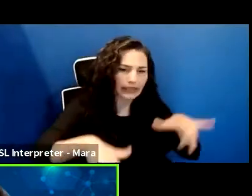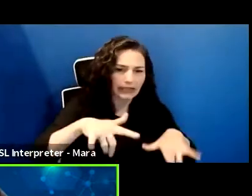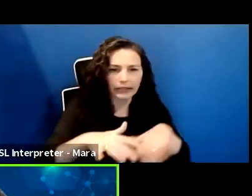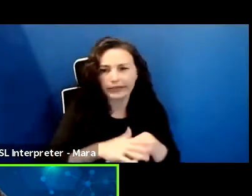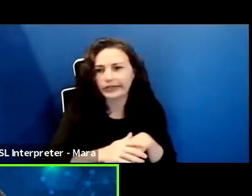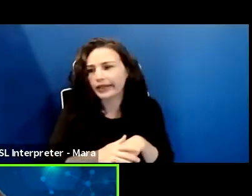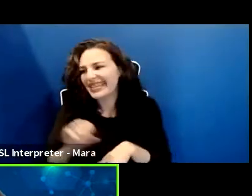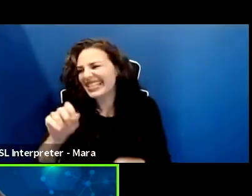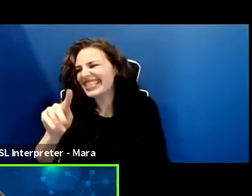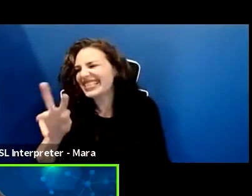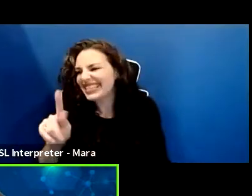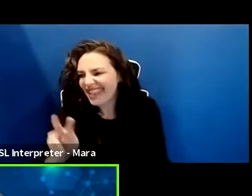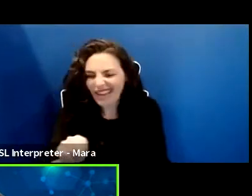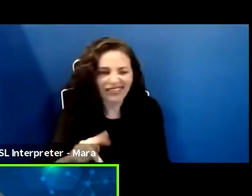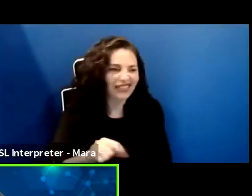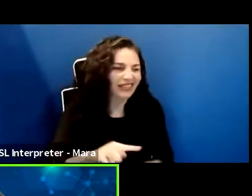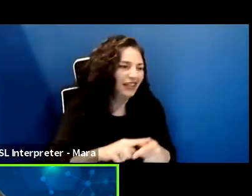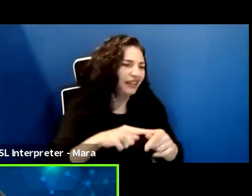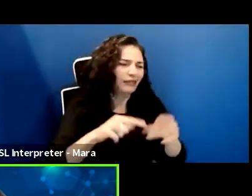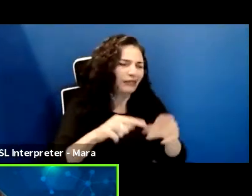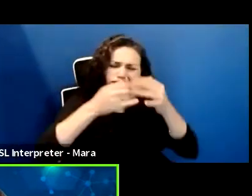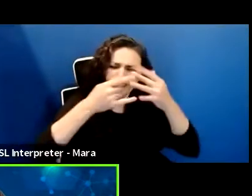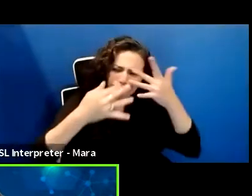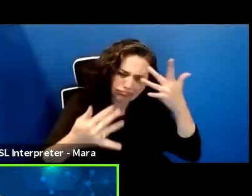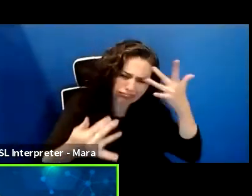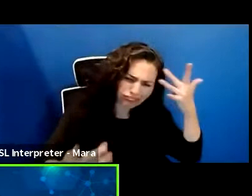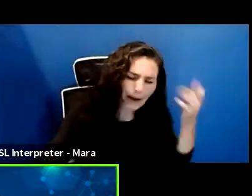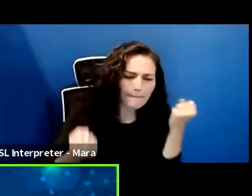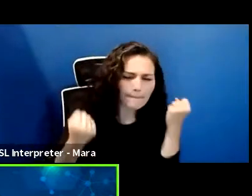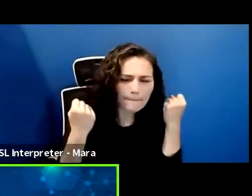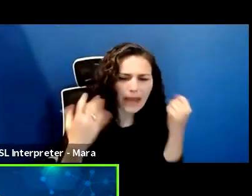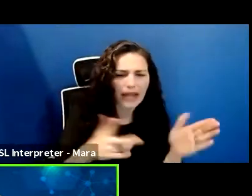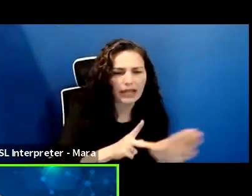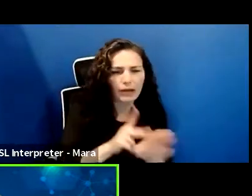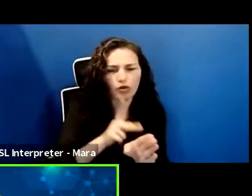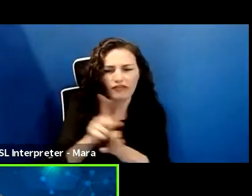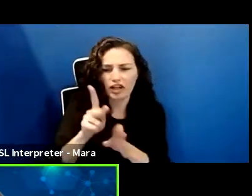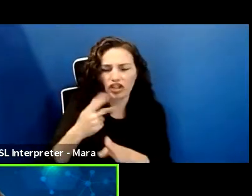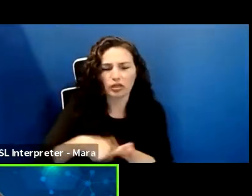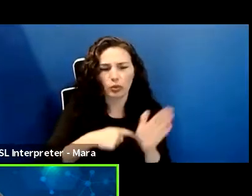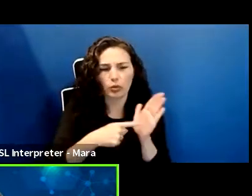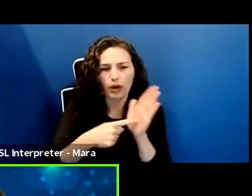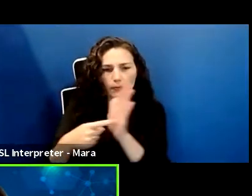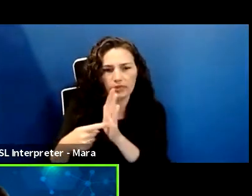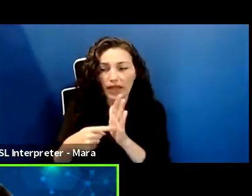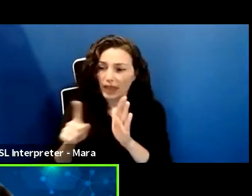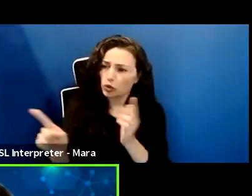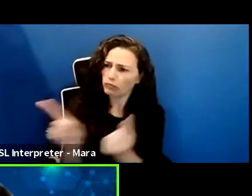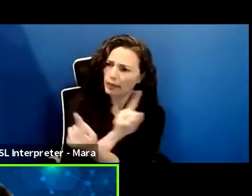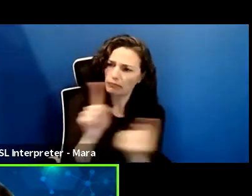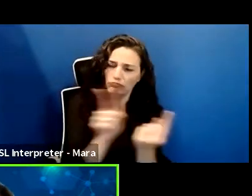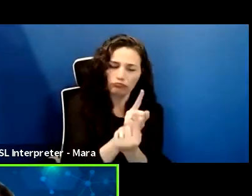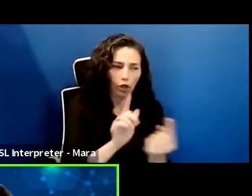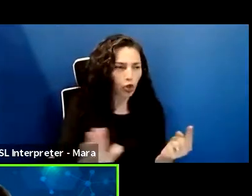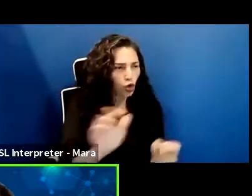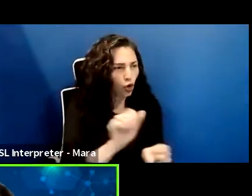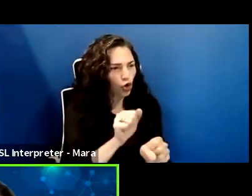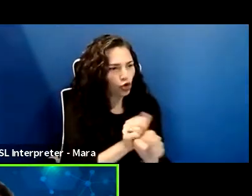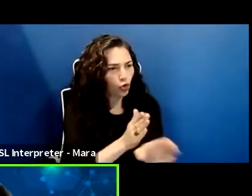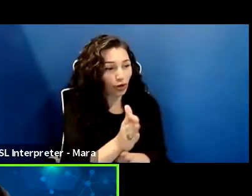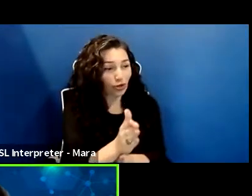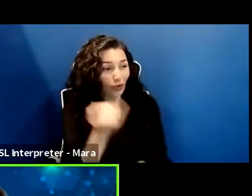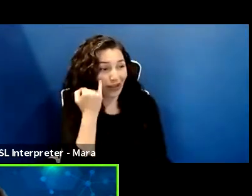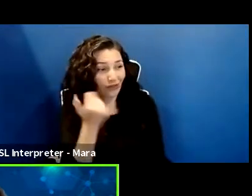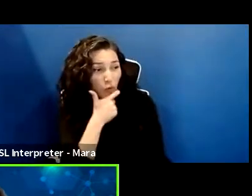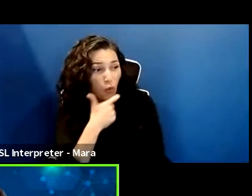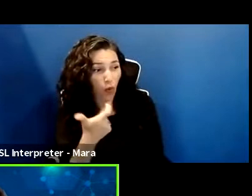singers, dancers, you name it, other media professionals that you may come upon in your career. And so you are in the right place if you are watching our